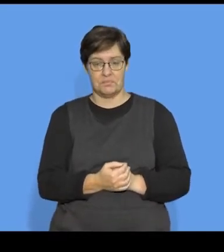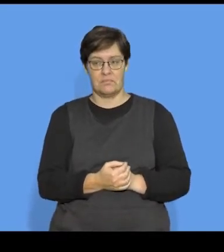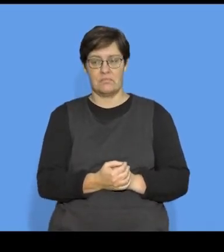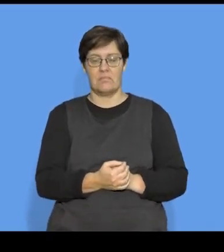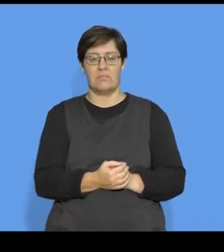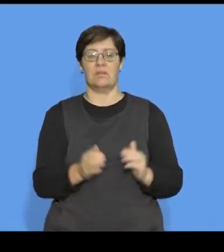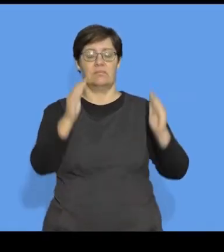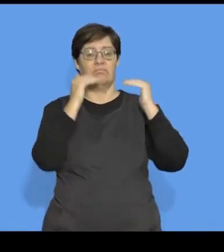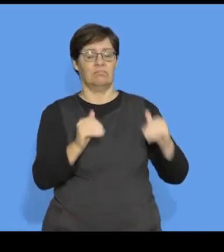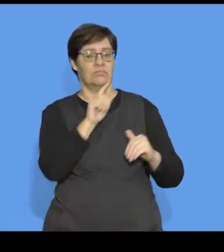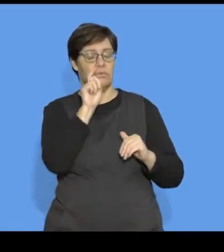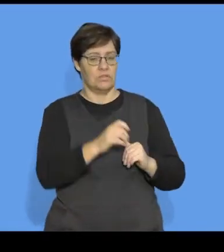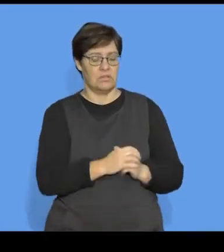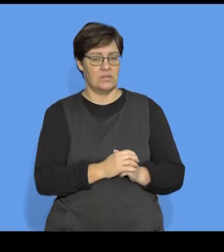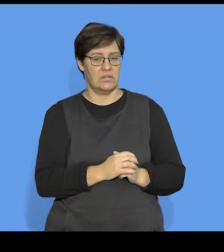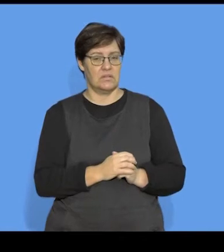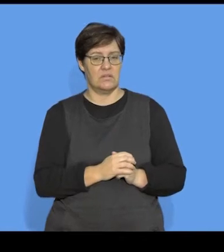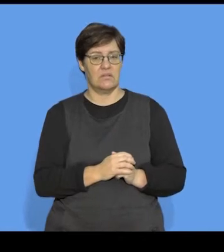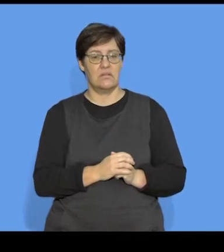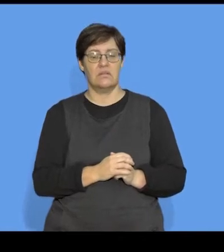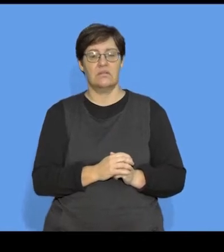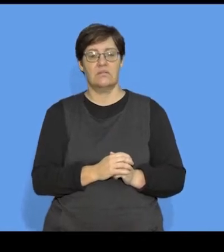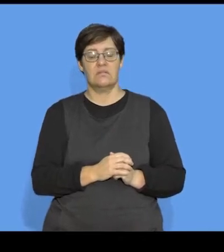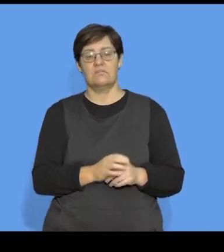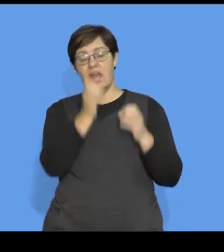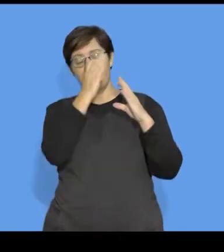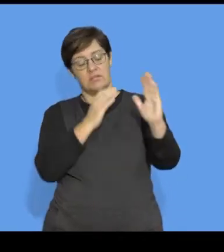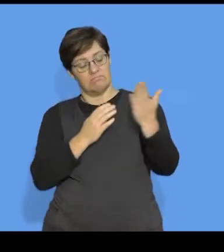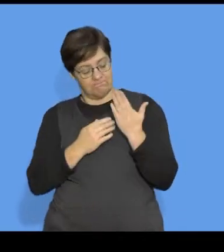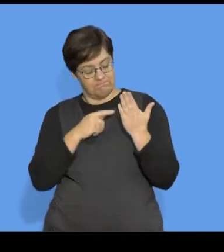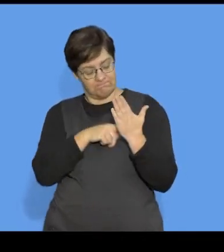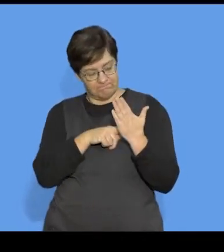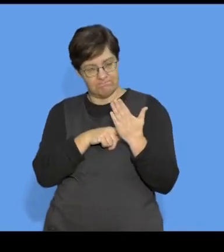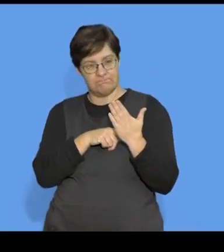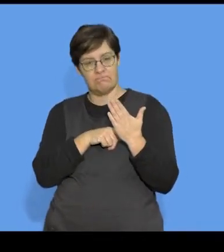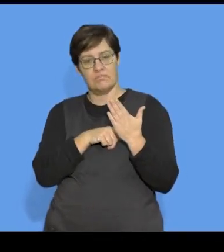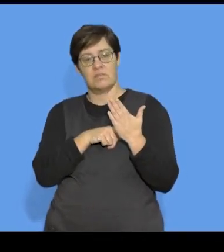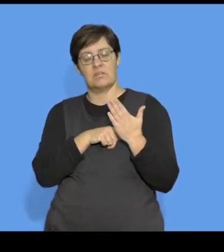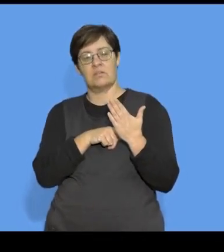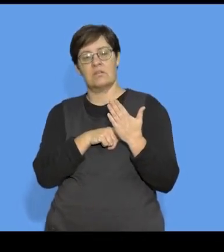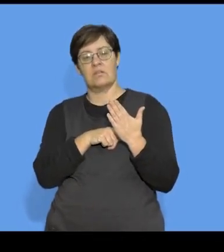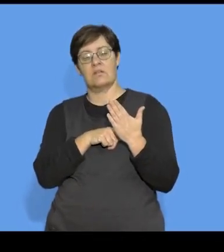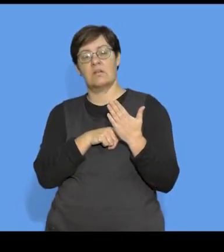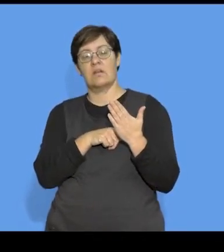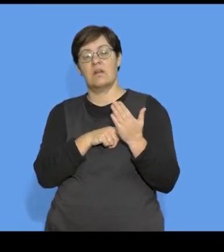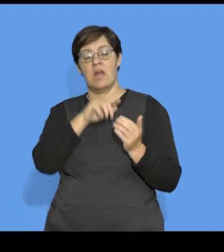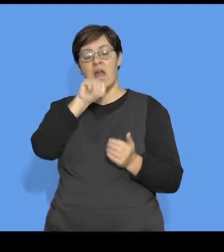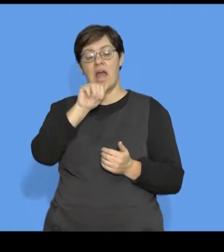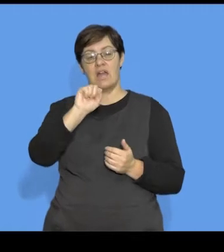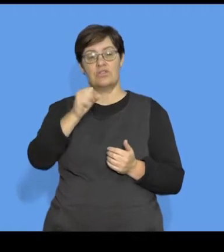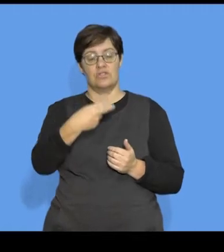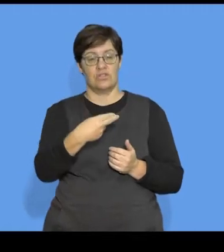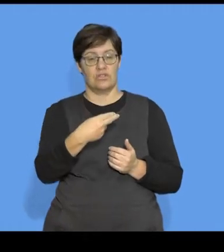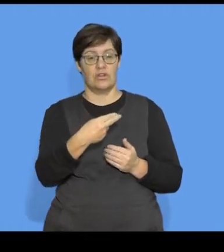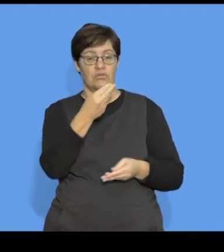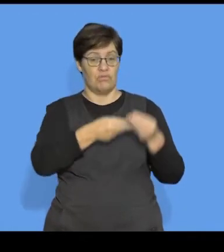Let's go into the next question. It tells us here, information. You are provided with information from the books of Ash Traders.